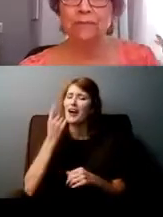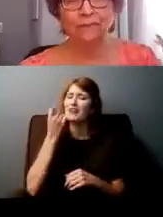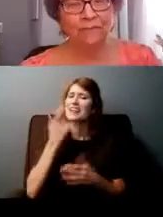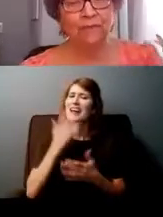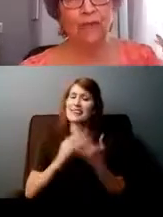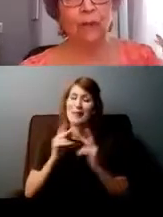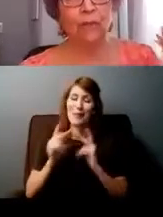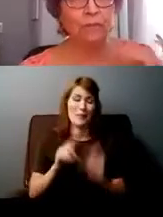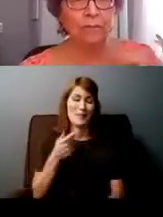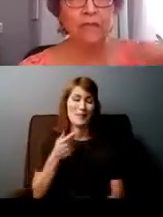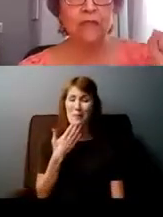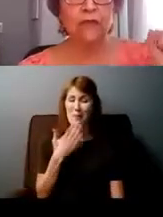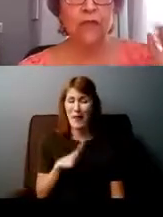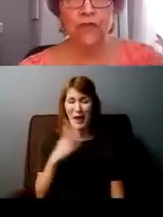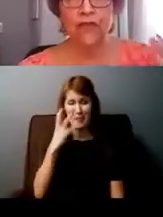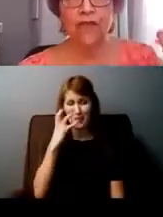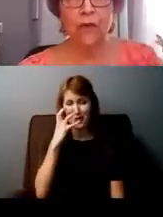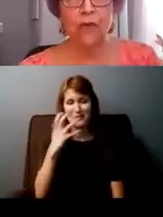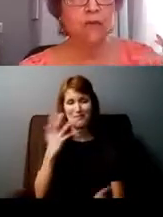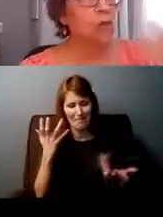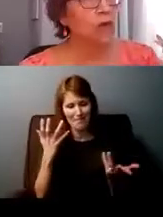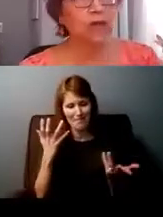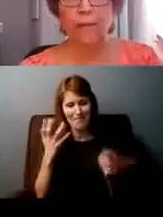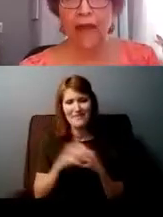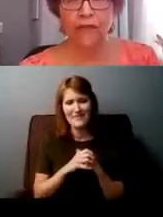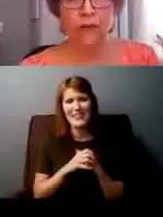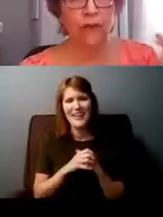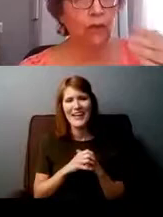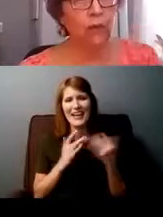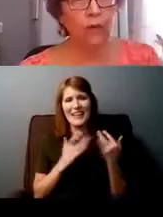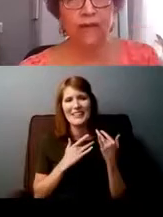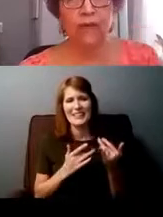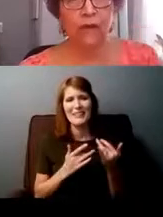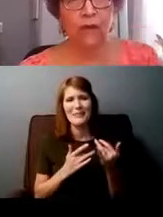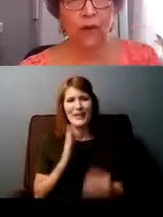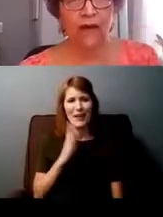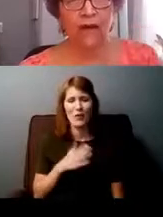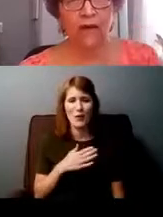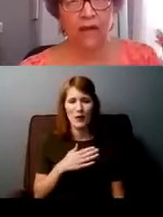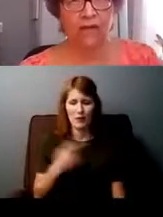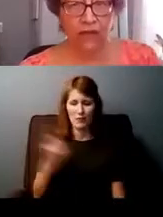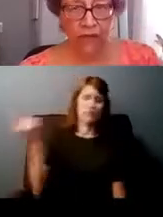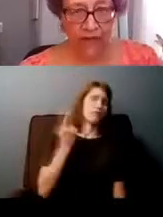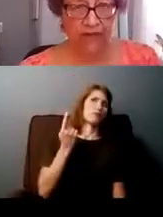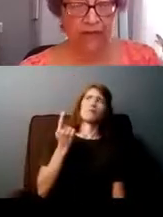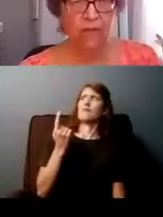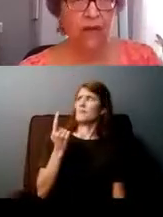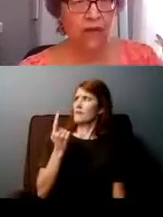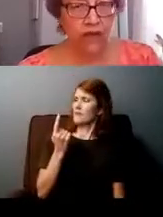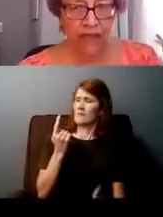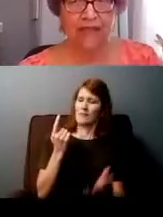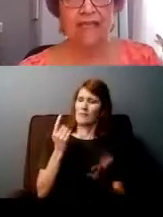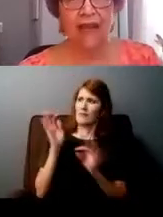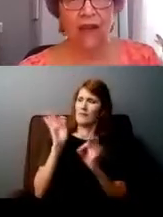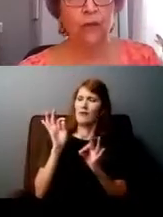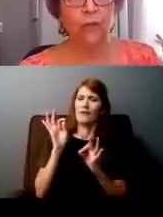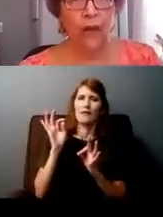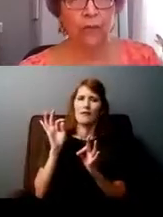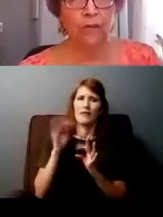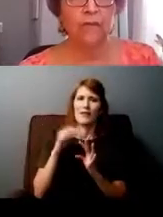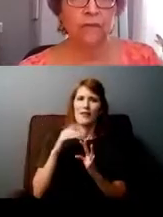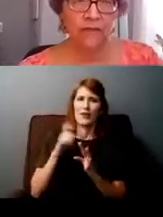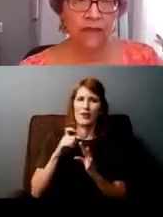mood. So usually those will come at you and you won't even be aware, and then you've got to shut down